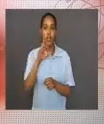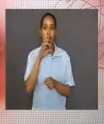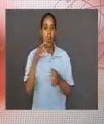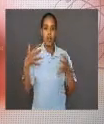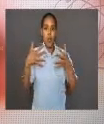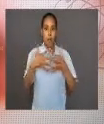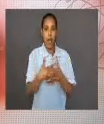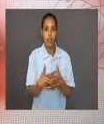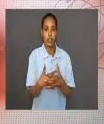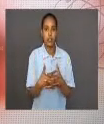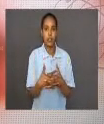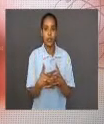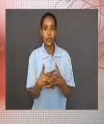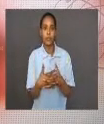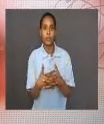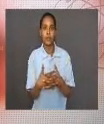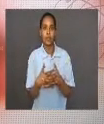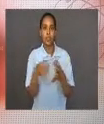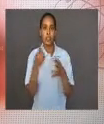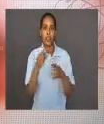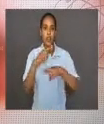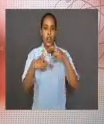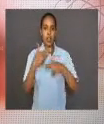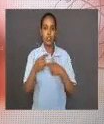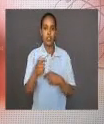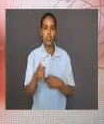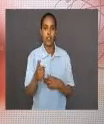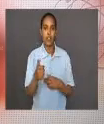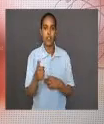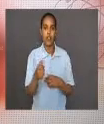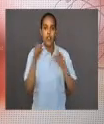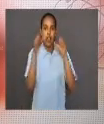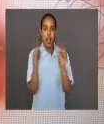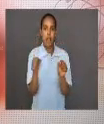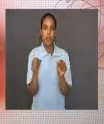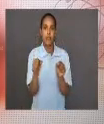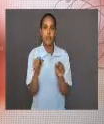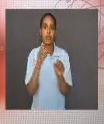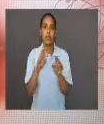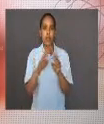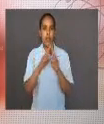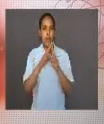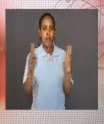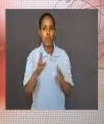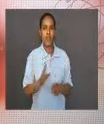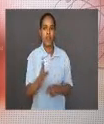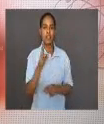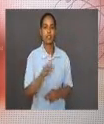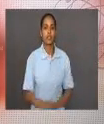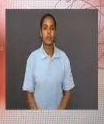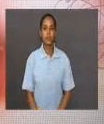are combined, the reaction rate can be quite fast.